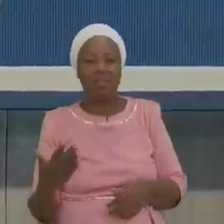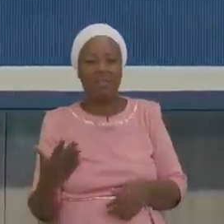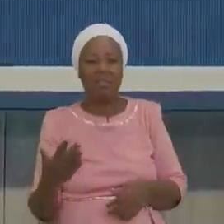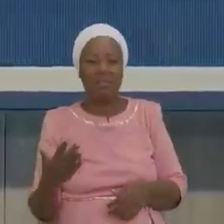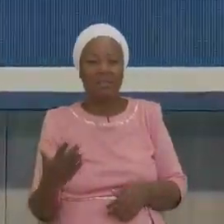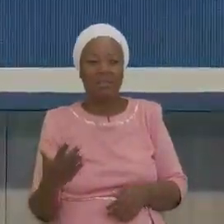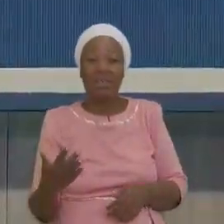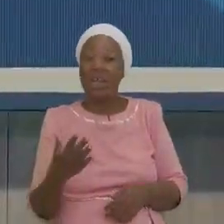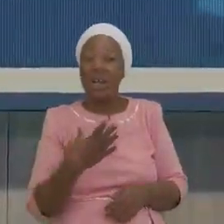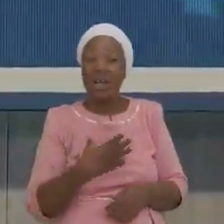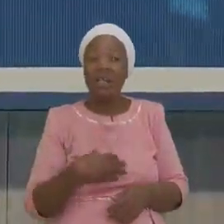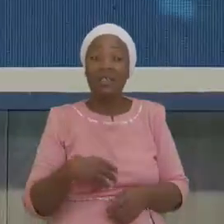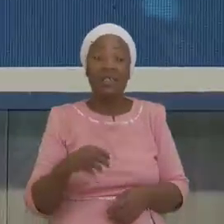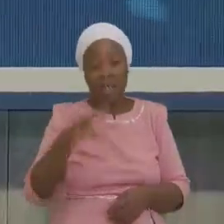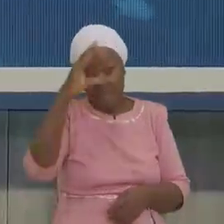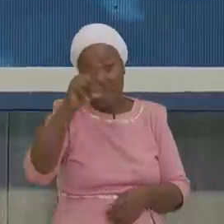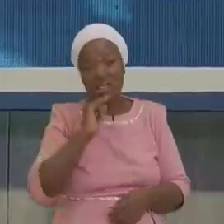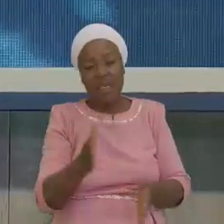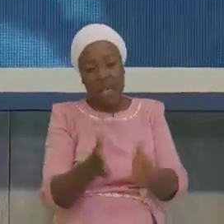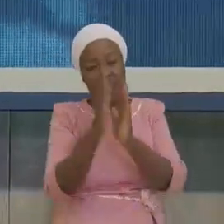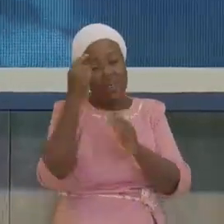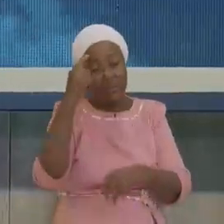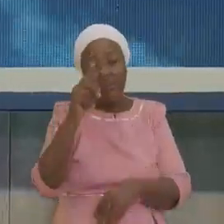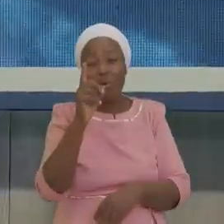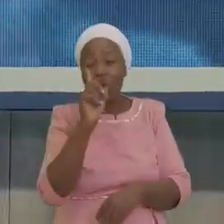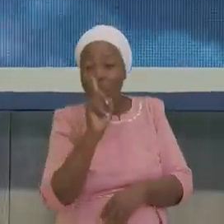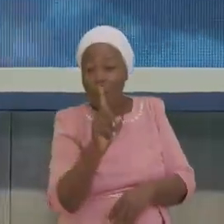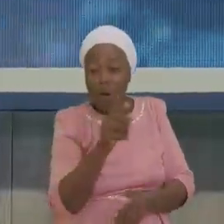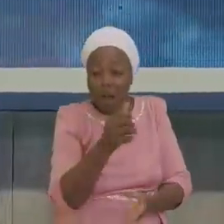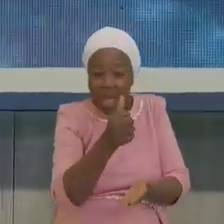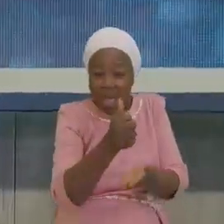And he's asking for one help.